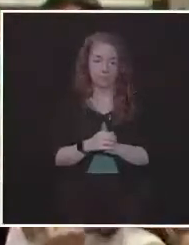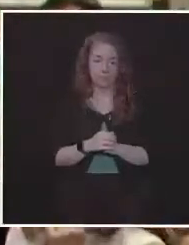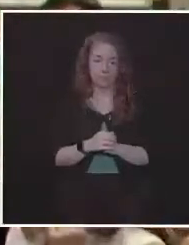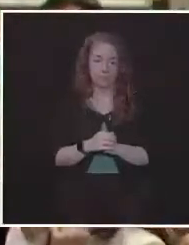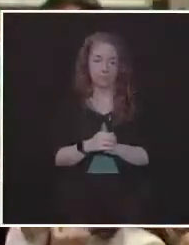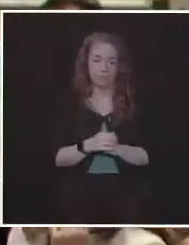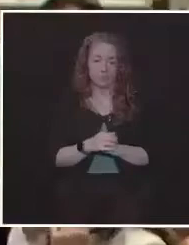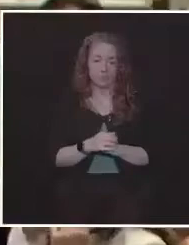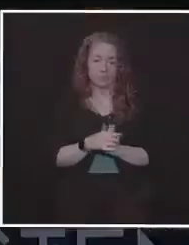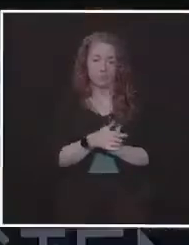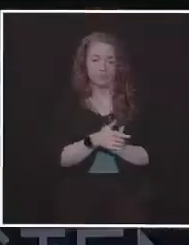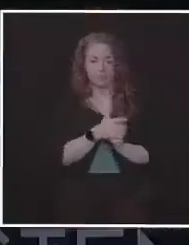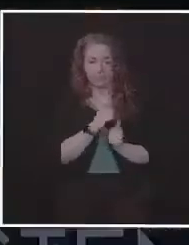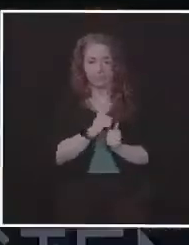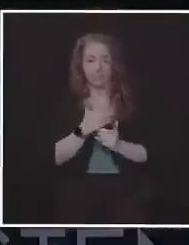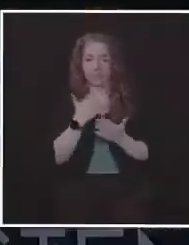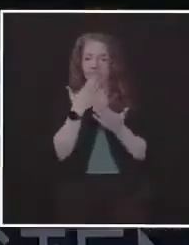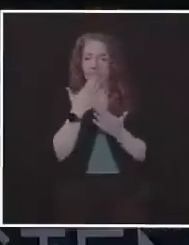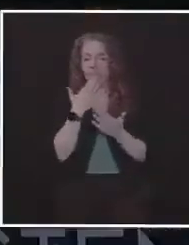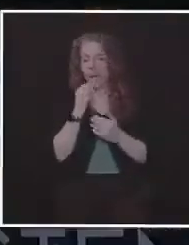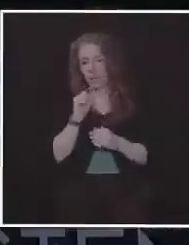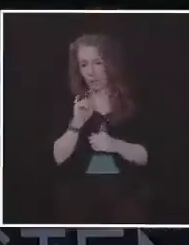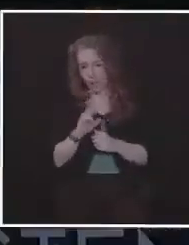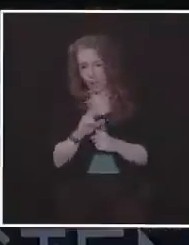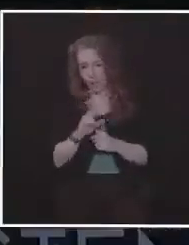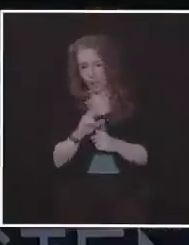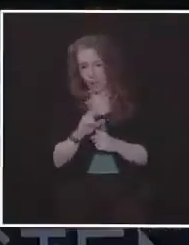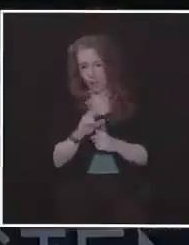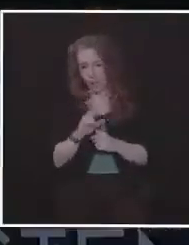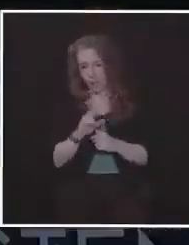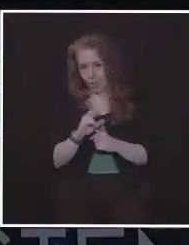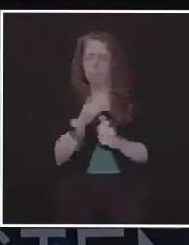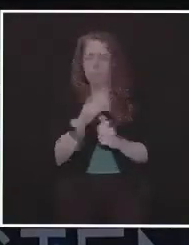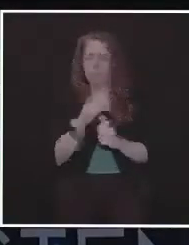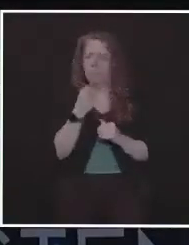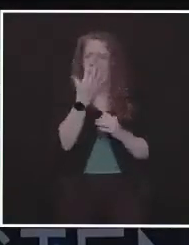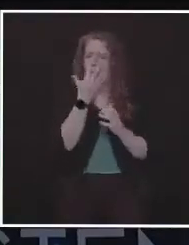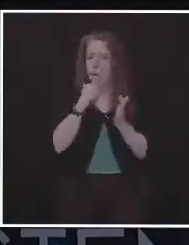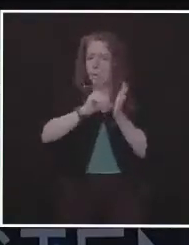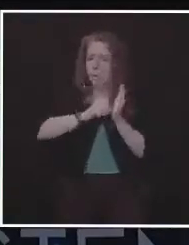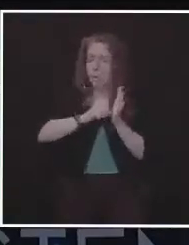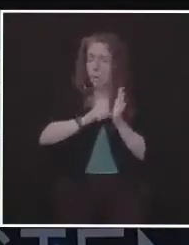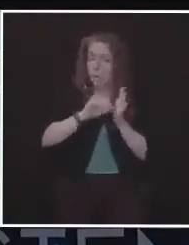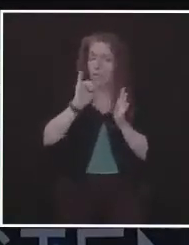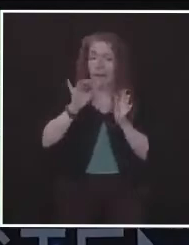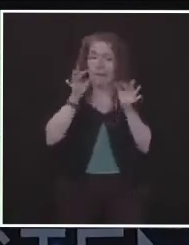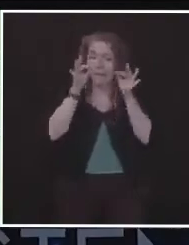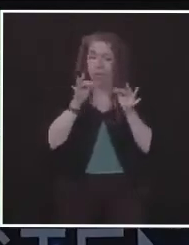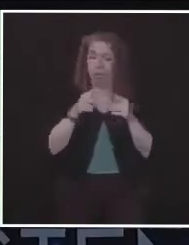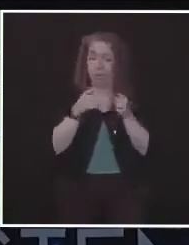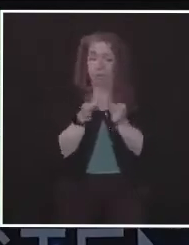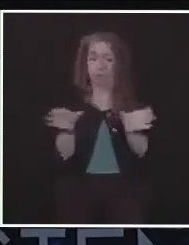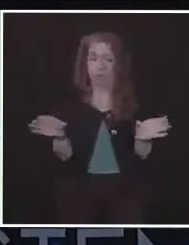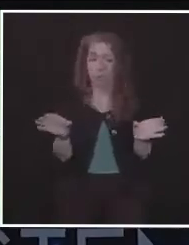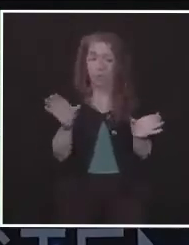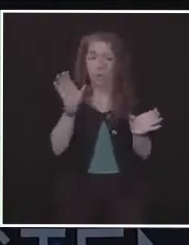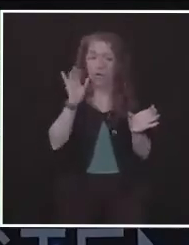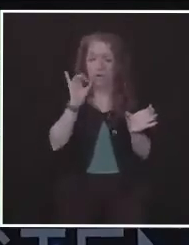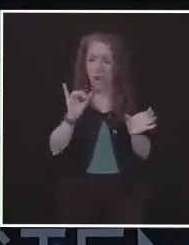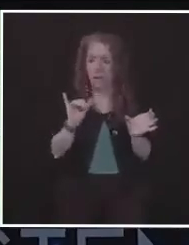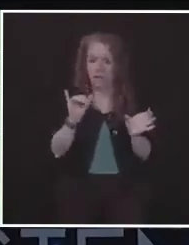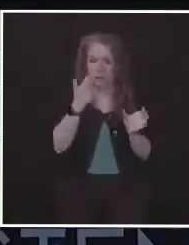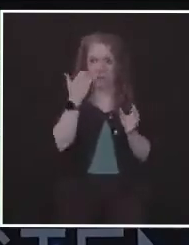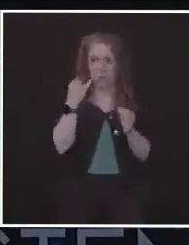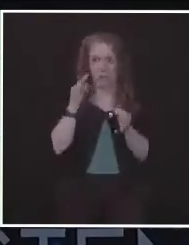Thank you, sir. I want to underscore that this decision is a reflection of the incredible impact the NASA workforce